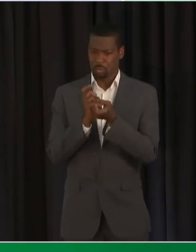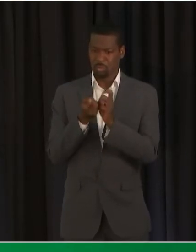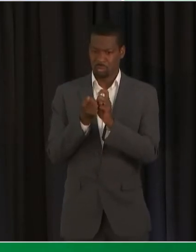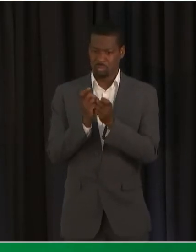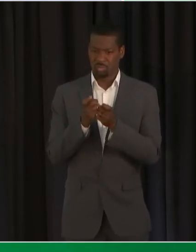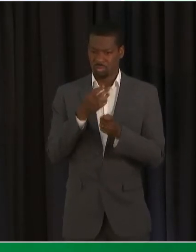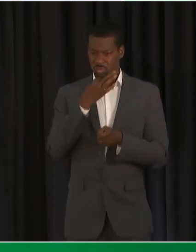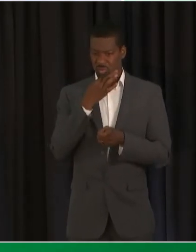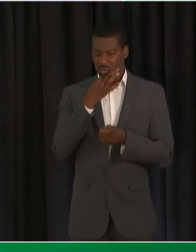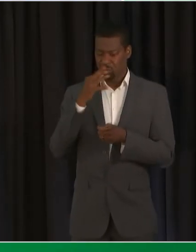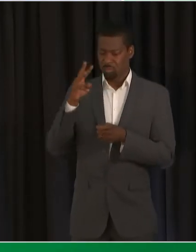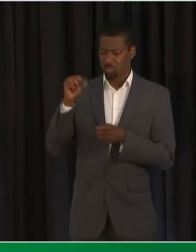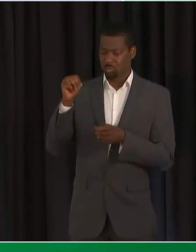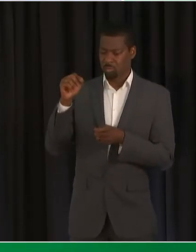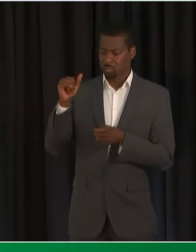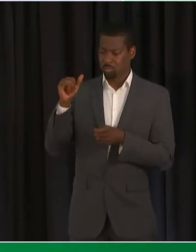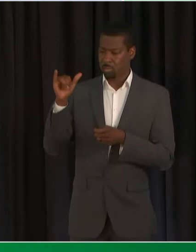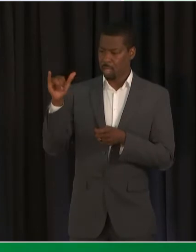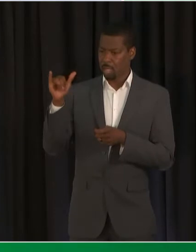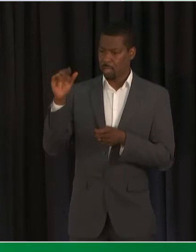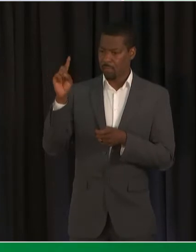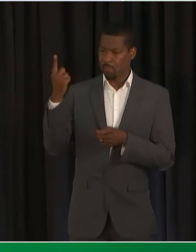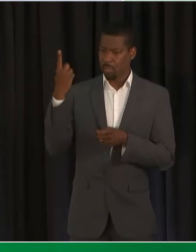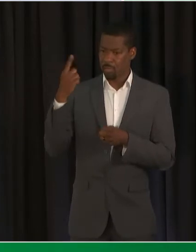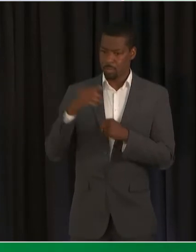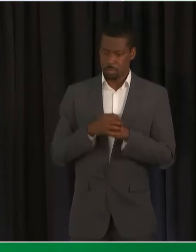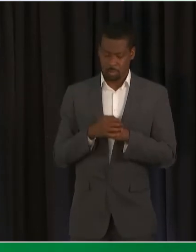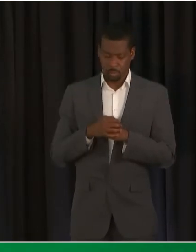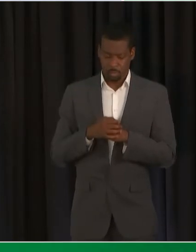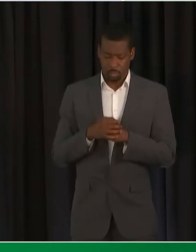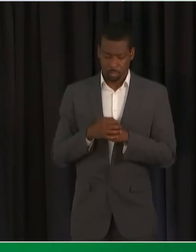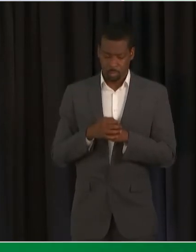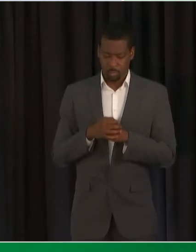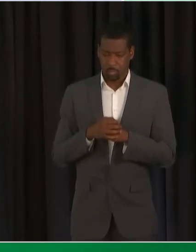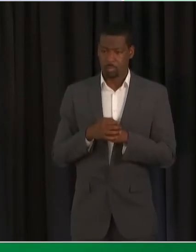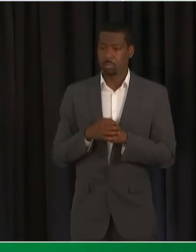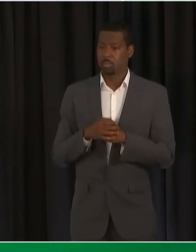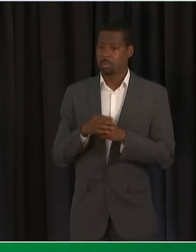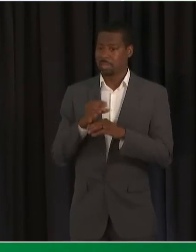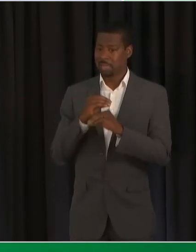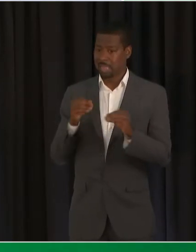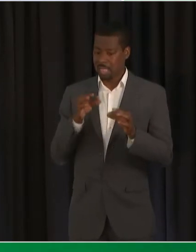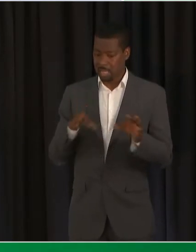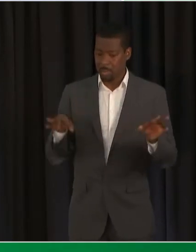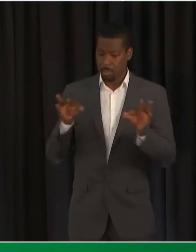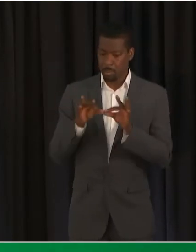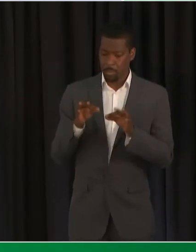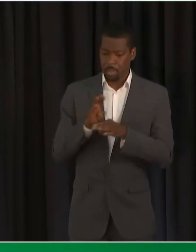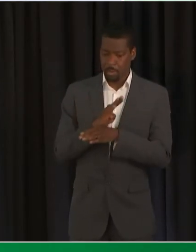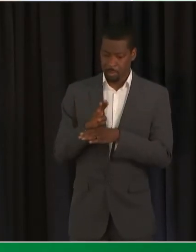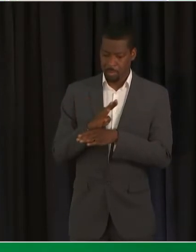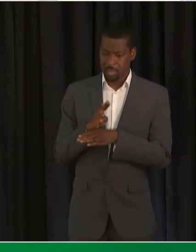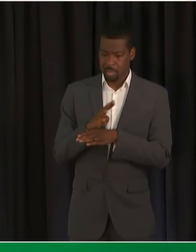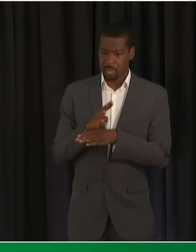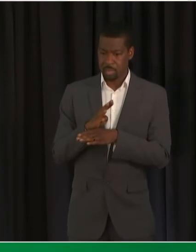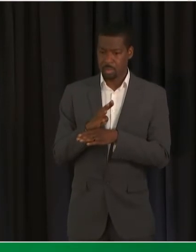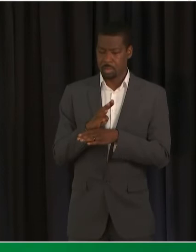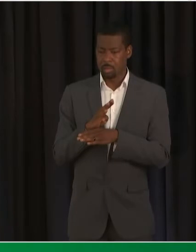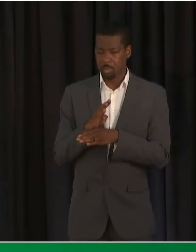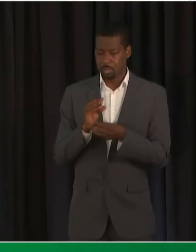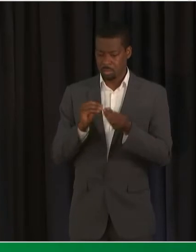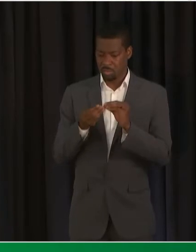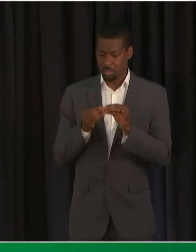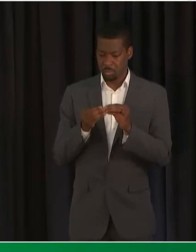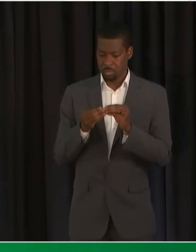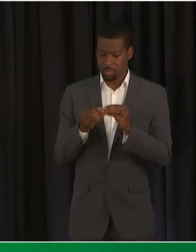modifications that will take place beginning on May 1st, with the first being non-essential businesses. Indoor capacity